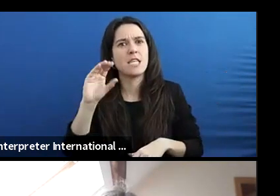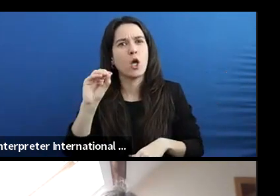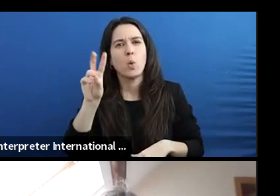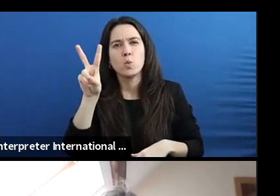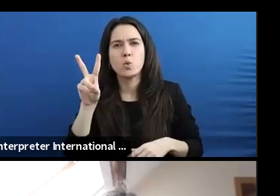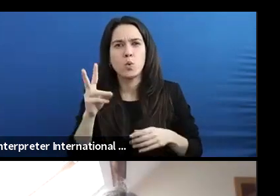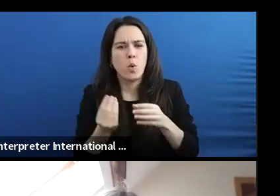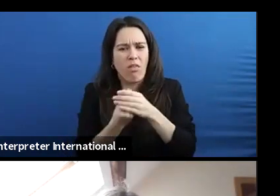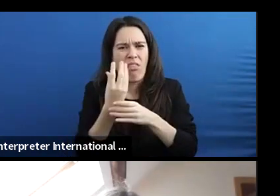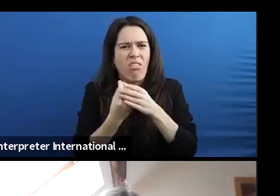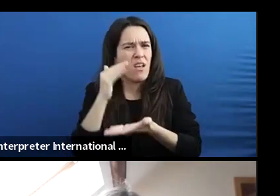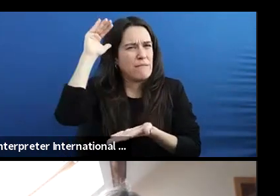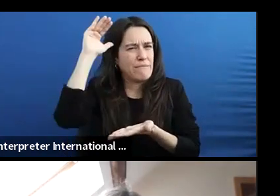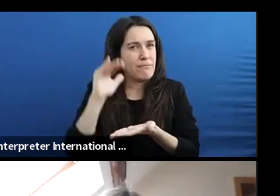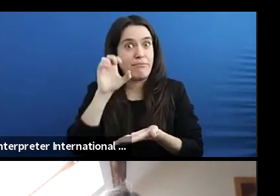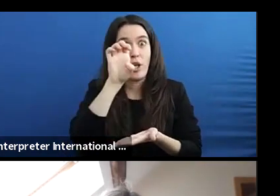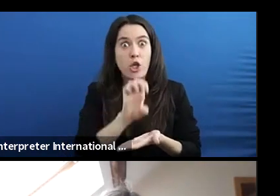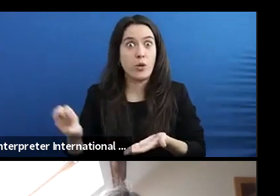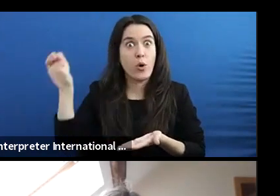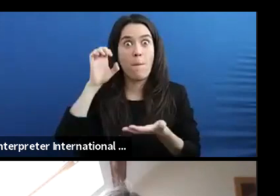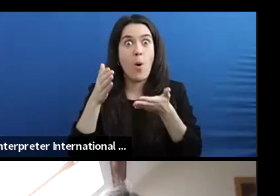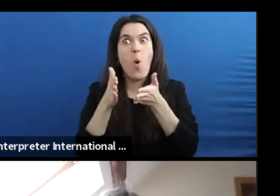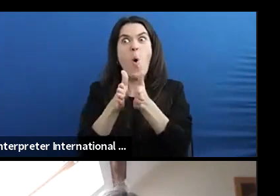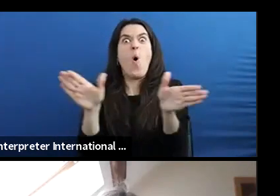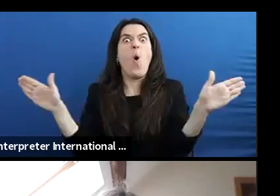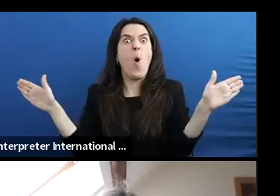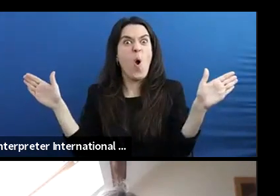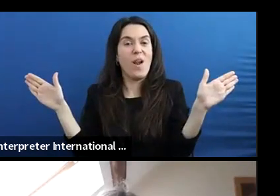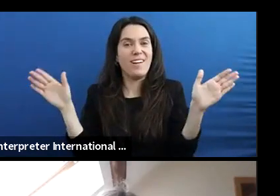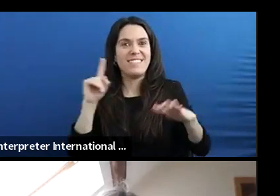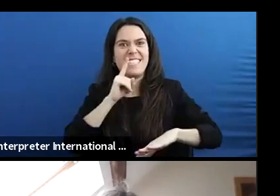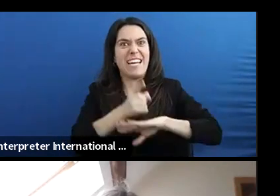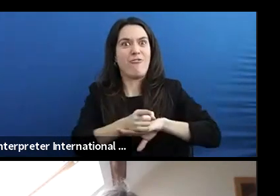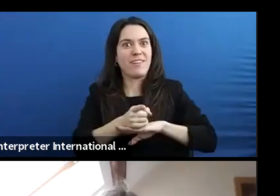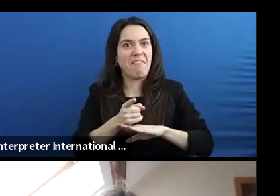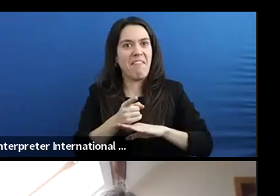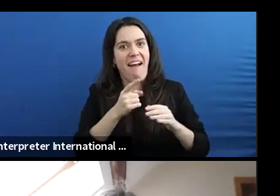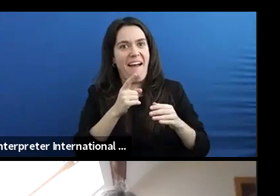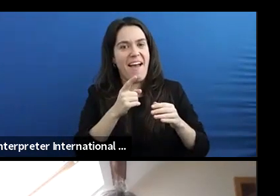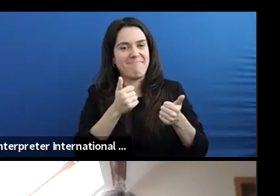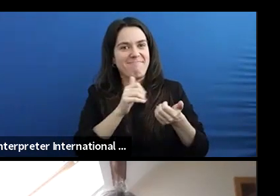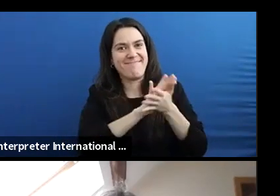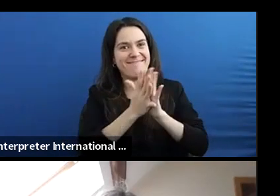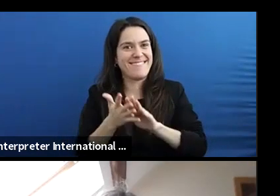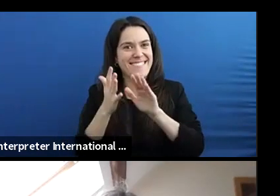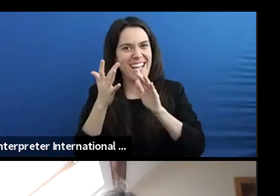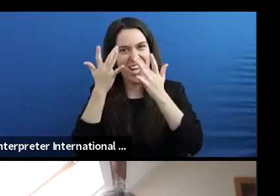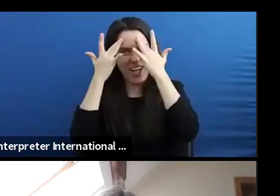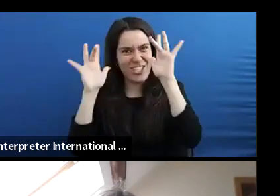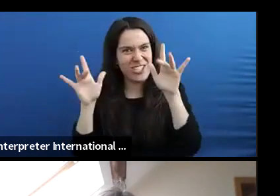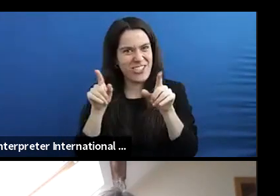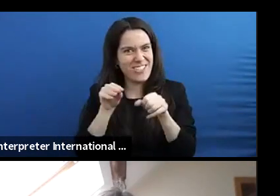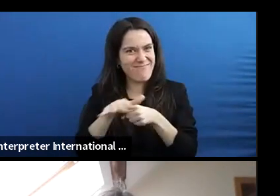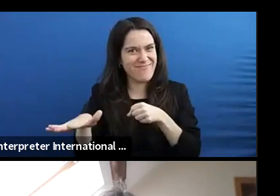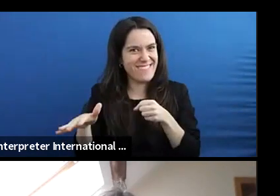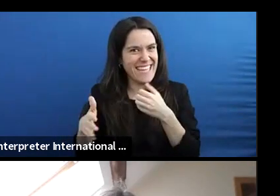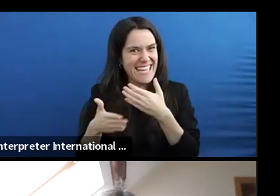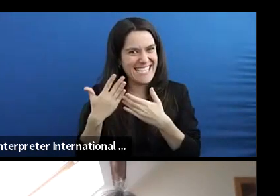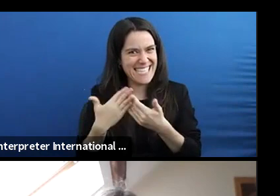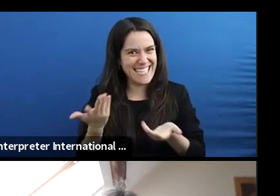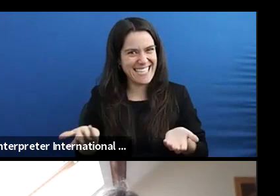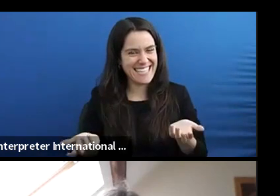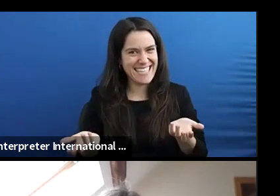this problem is mainly taken care of as well. So where really goes the idea of greening of the cultural sector? And I